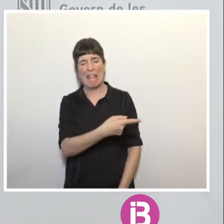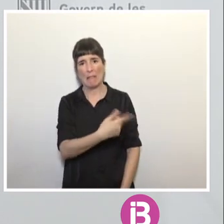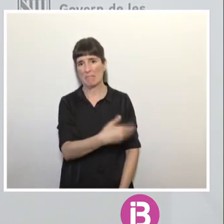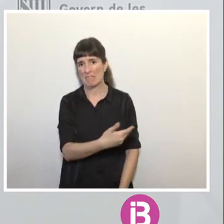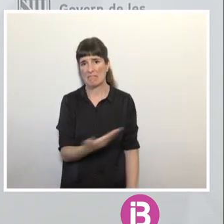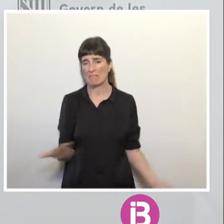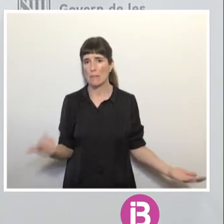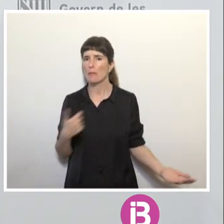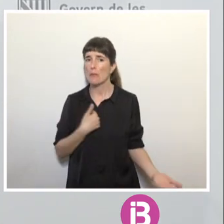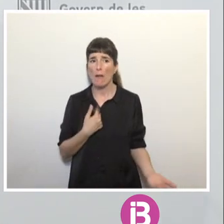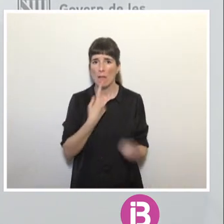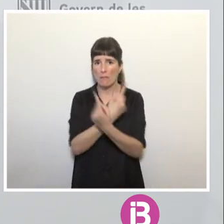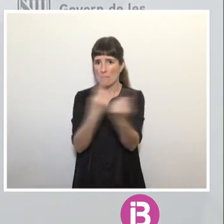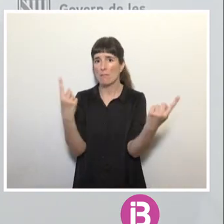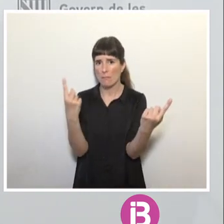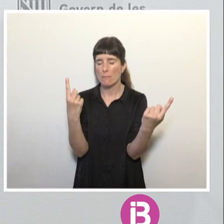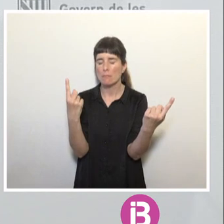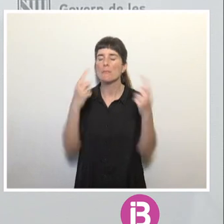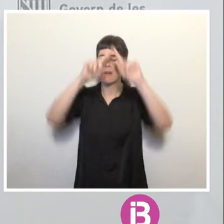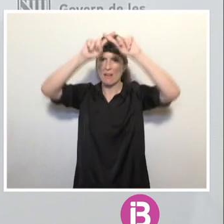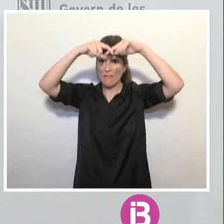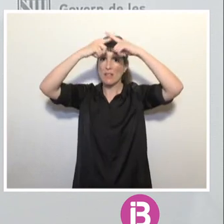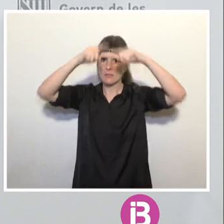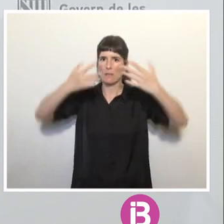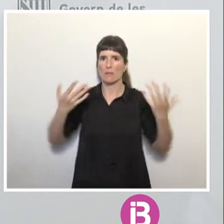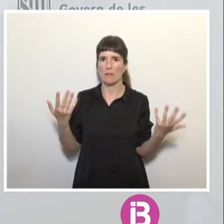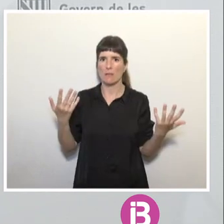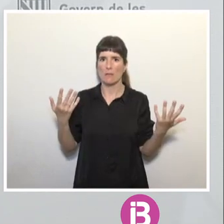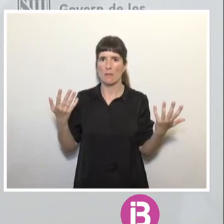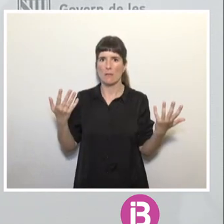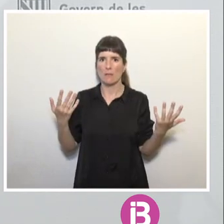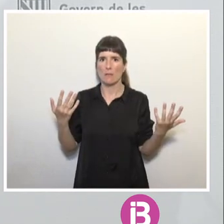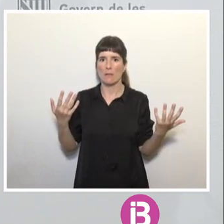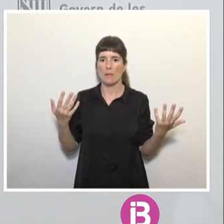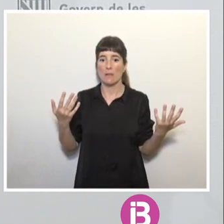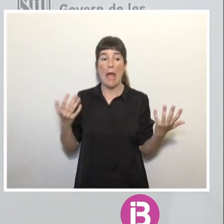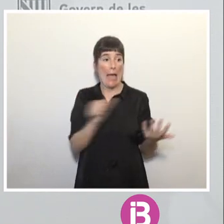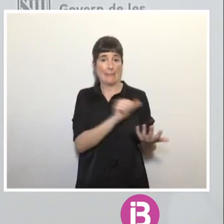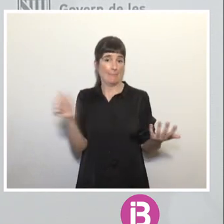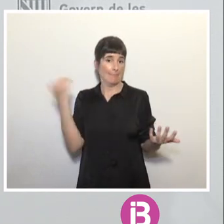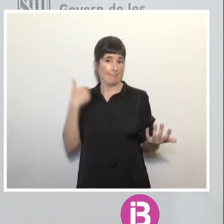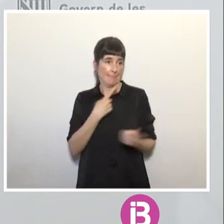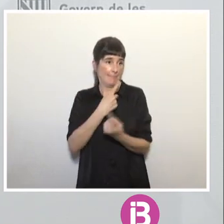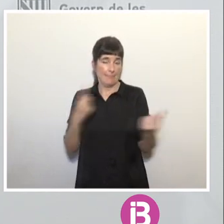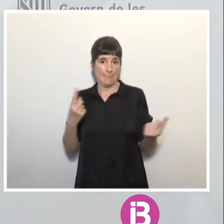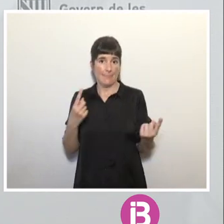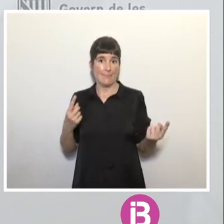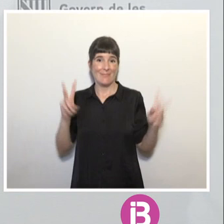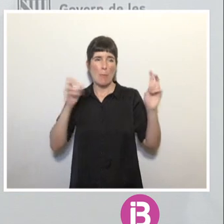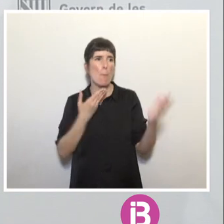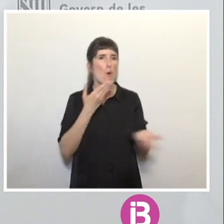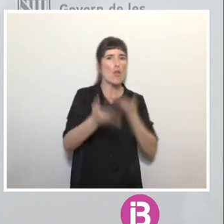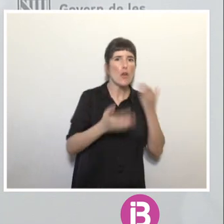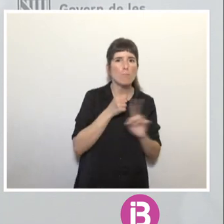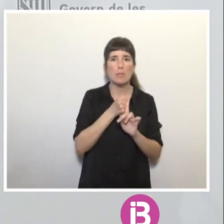reflexión. He de reconocer que, lo dije la semana, no parece que haya surtido mucho efecto, he de reconocerlo. Pero tengo que